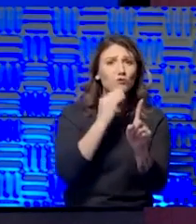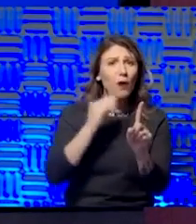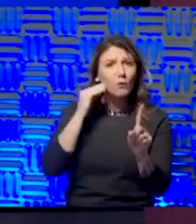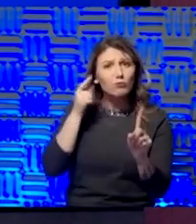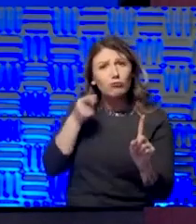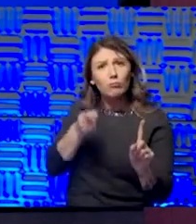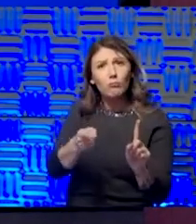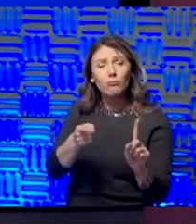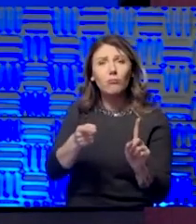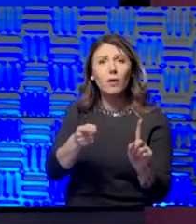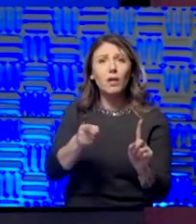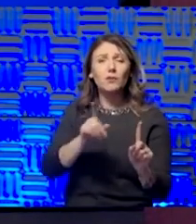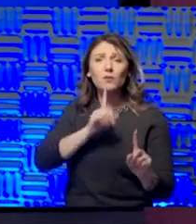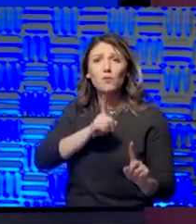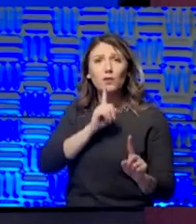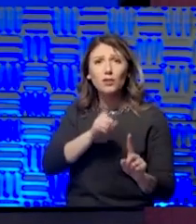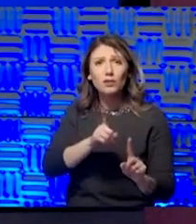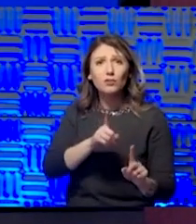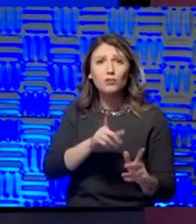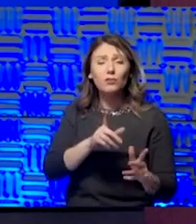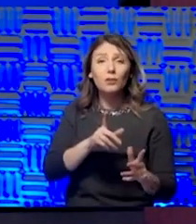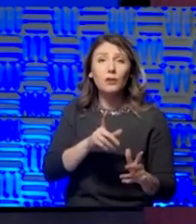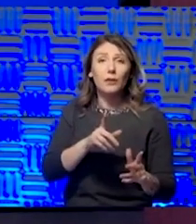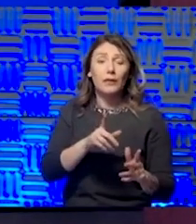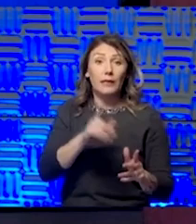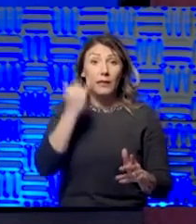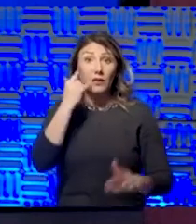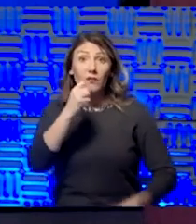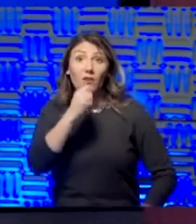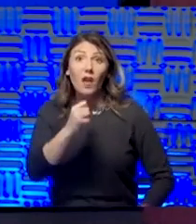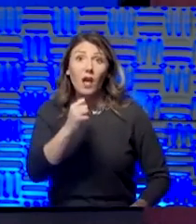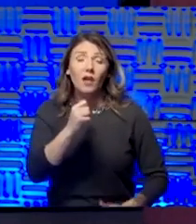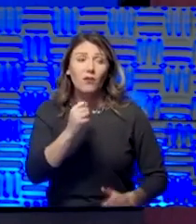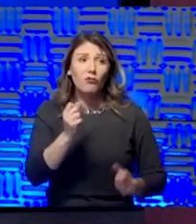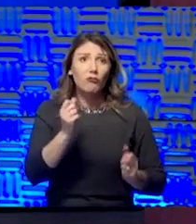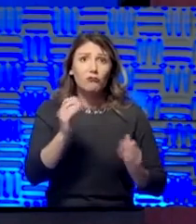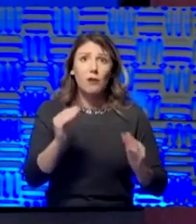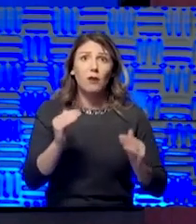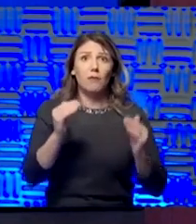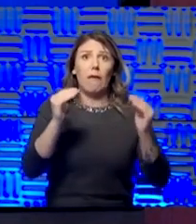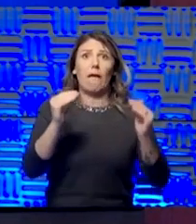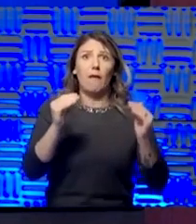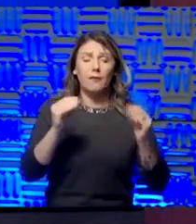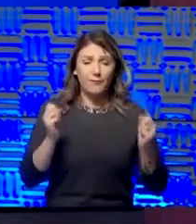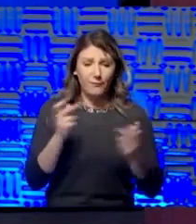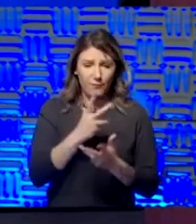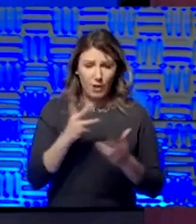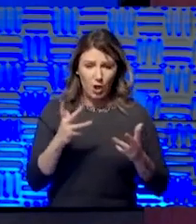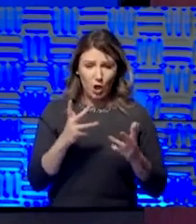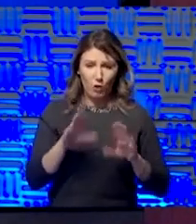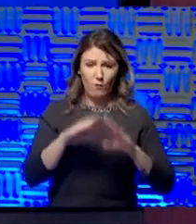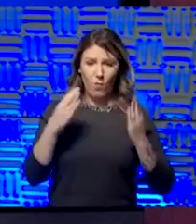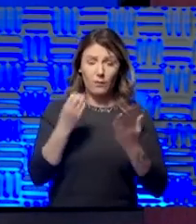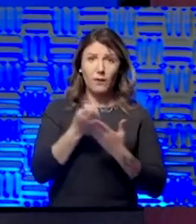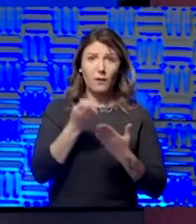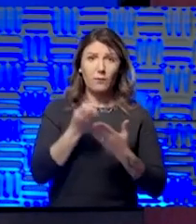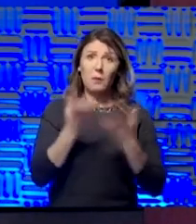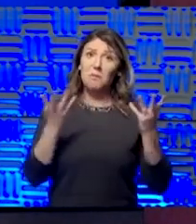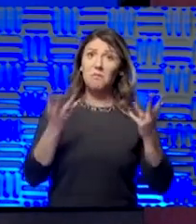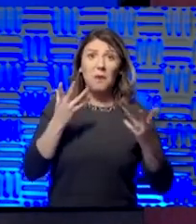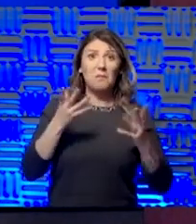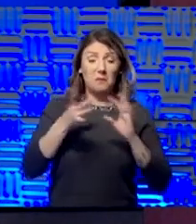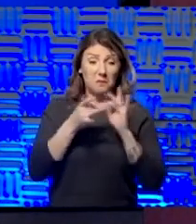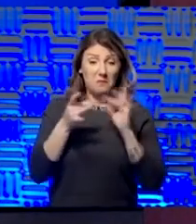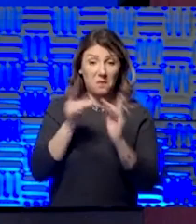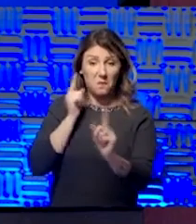true. Against that is this rising fear and concern about the economy. And maybe our message has to be greater than that. Maybe it has to